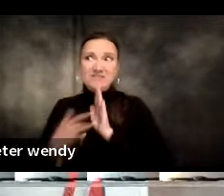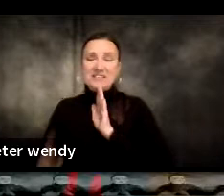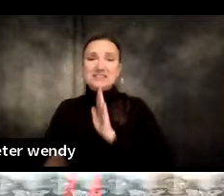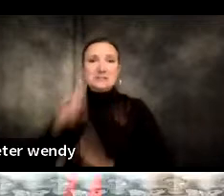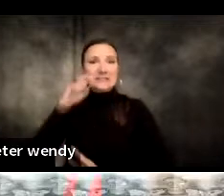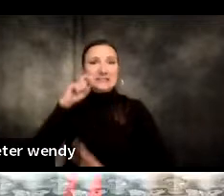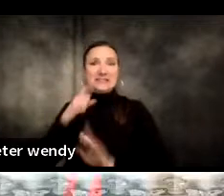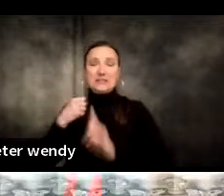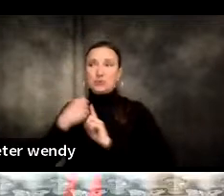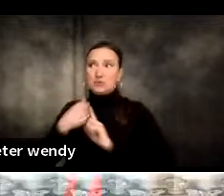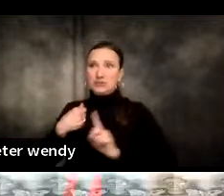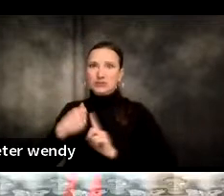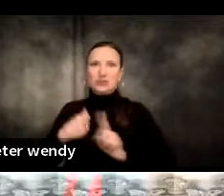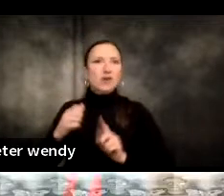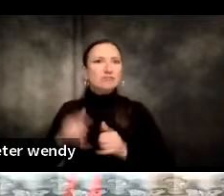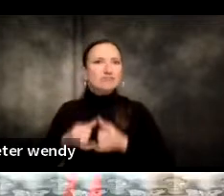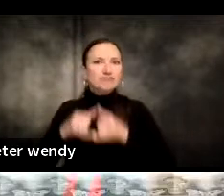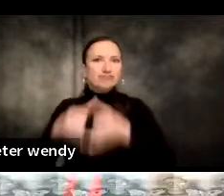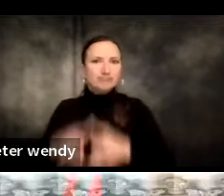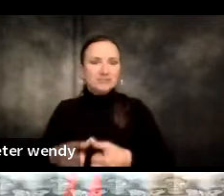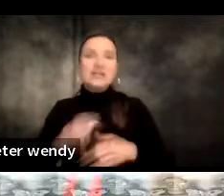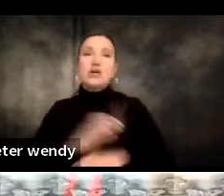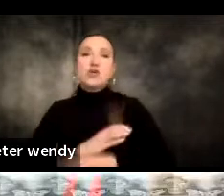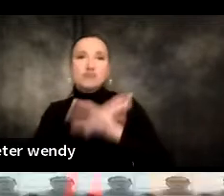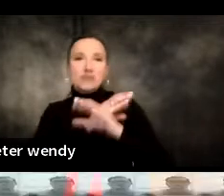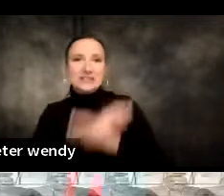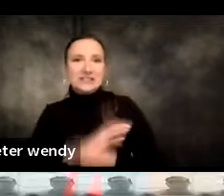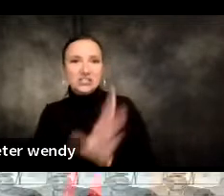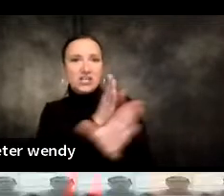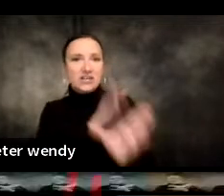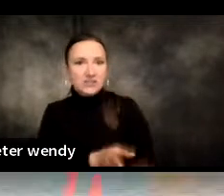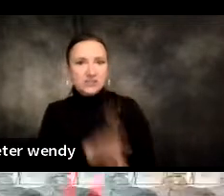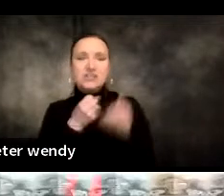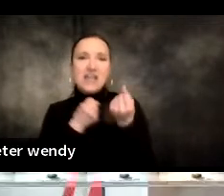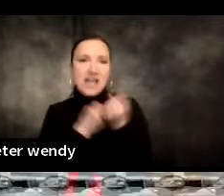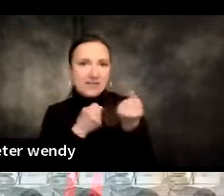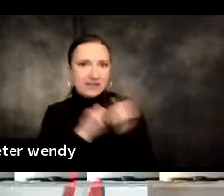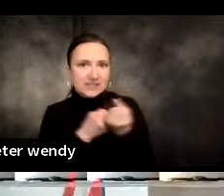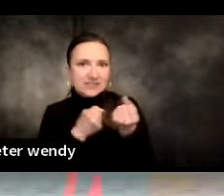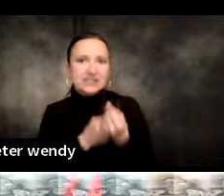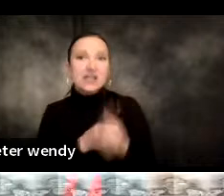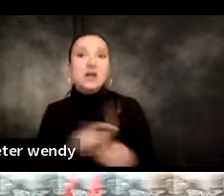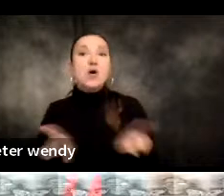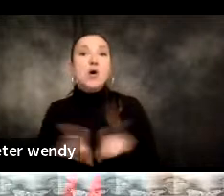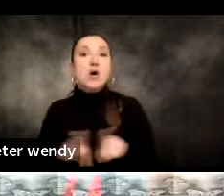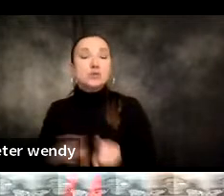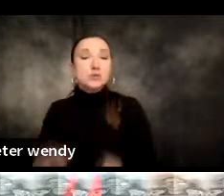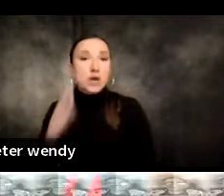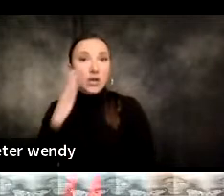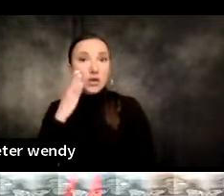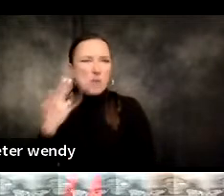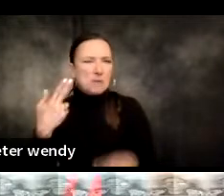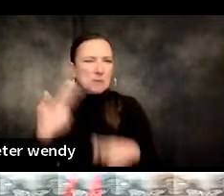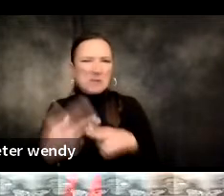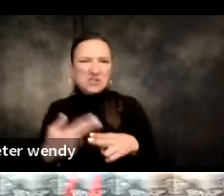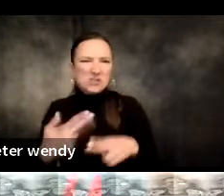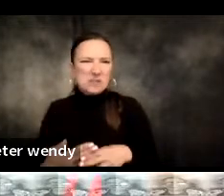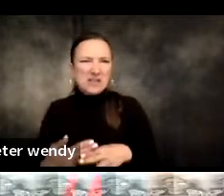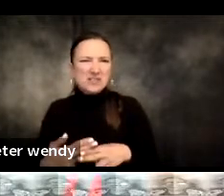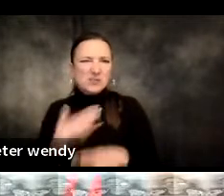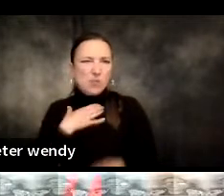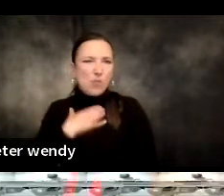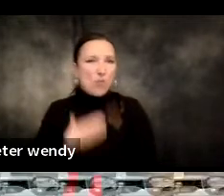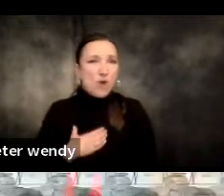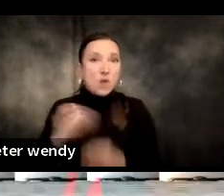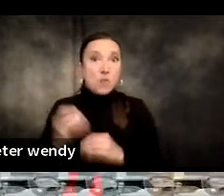victim services, including crisis intervention and advocacy. And also, I know there was some mentions of the desire for